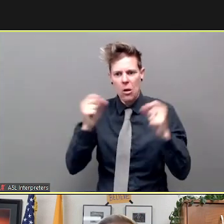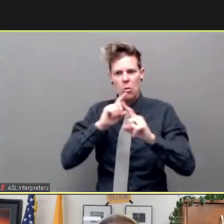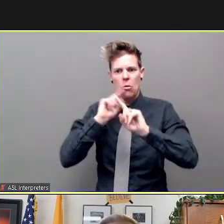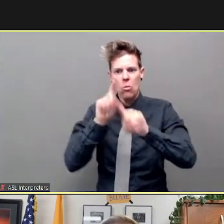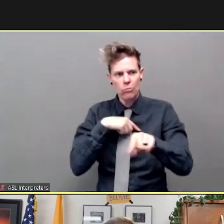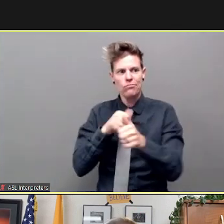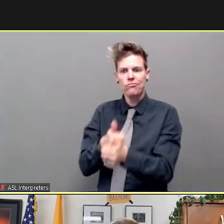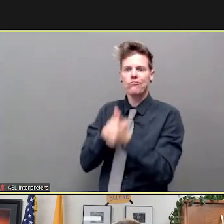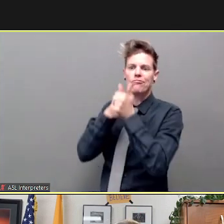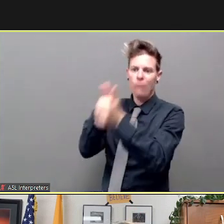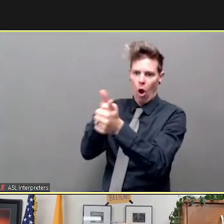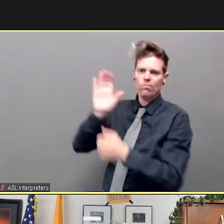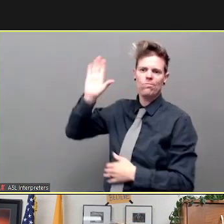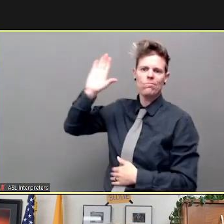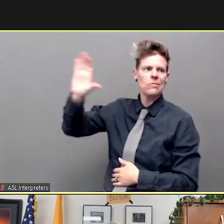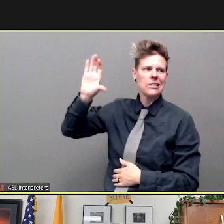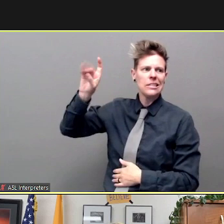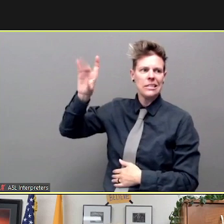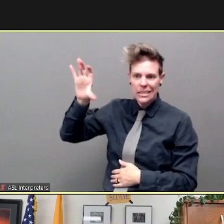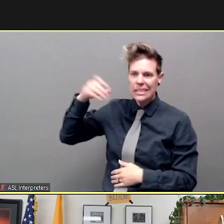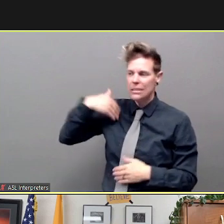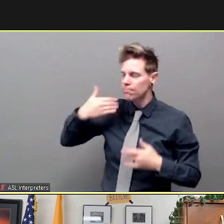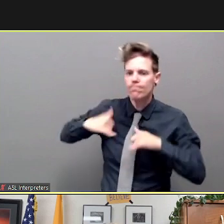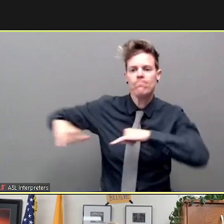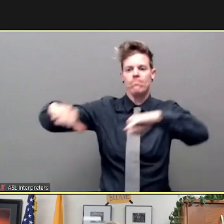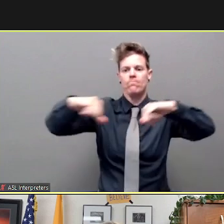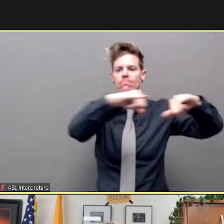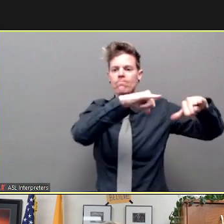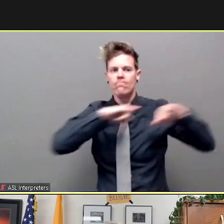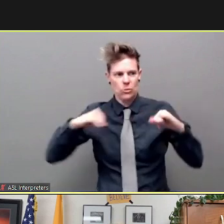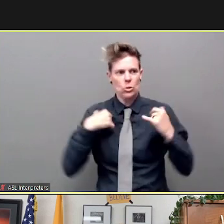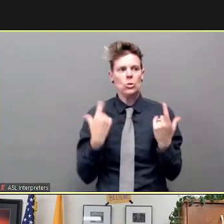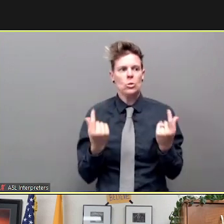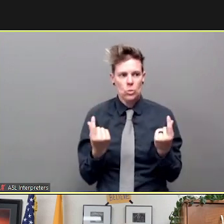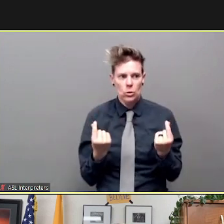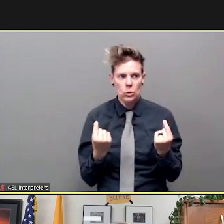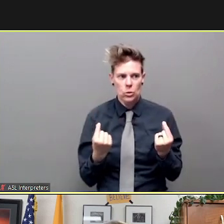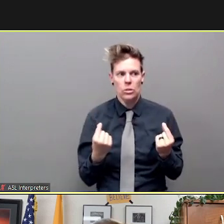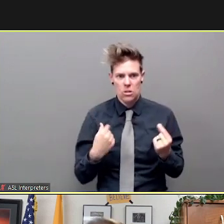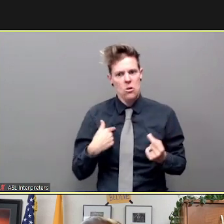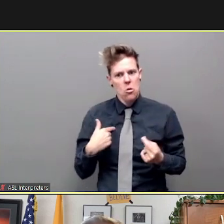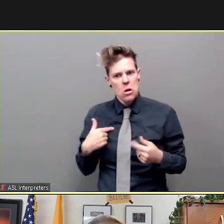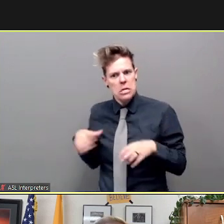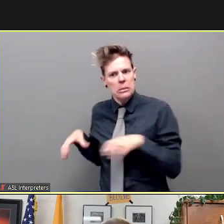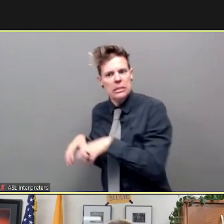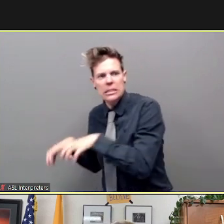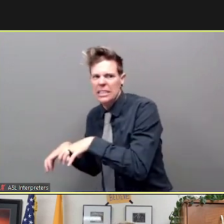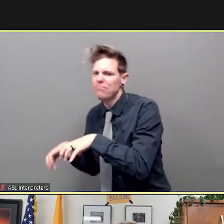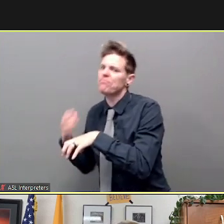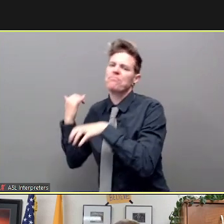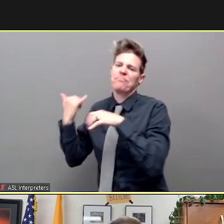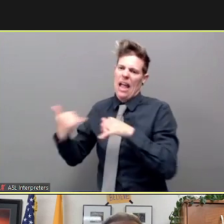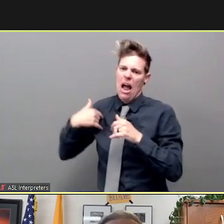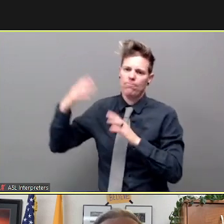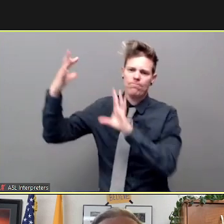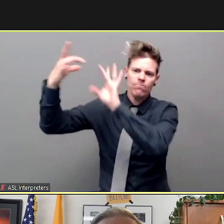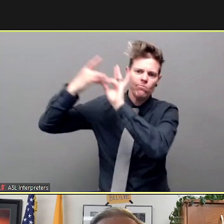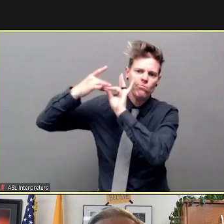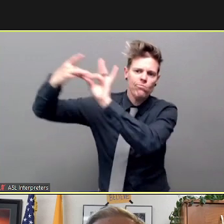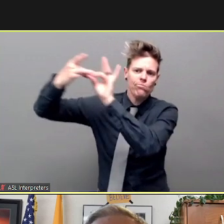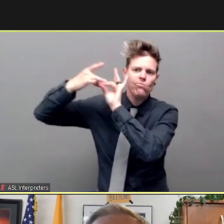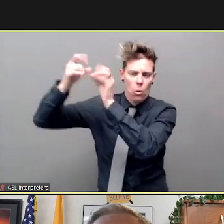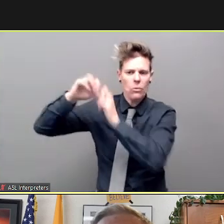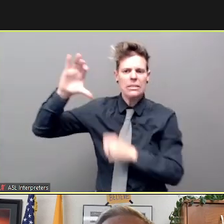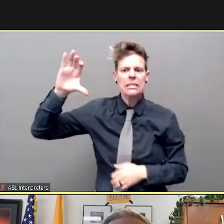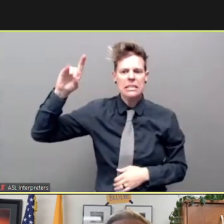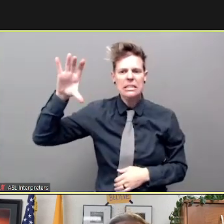in each county. And we've transitioned away from the DOH specific reporting because we send all the data to CDC to their reporting. So it